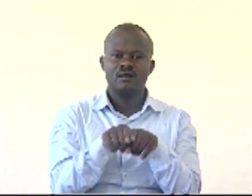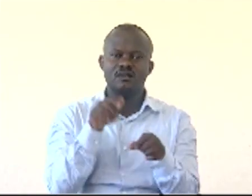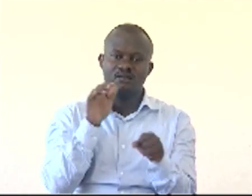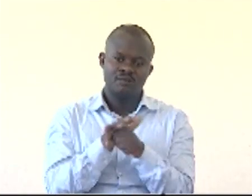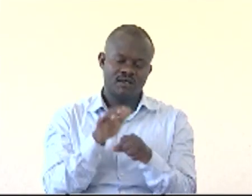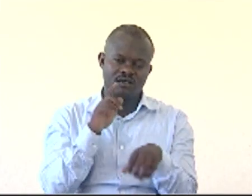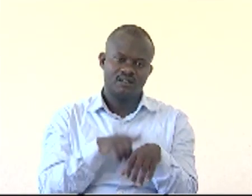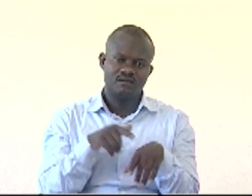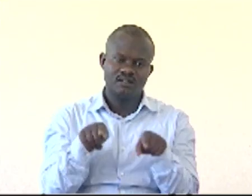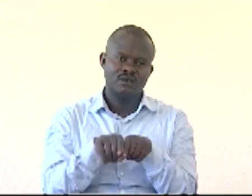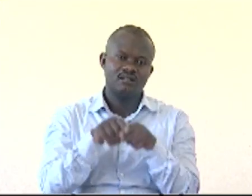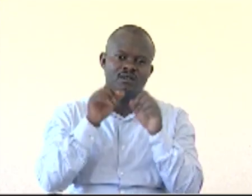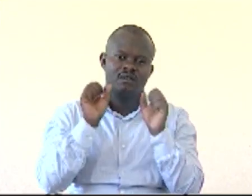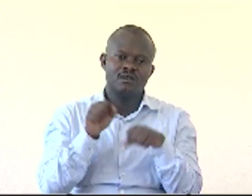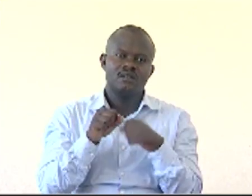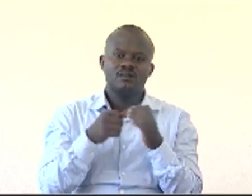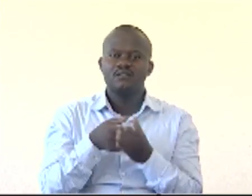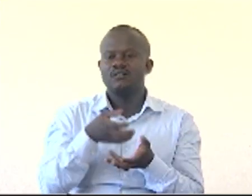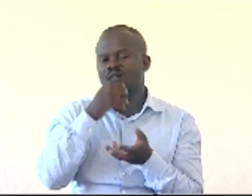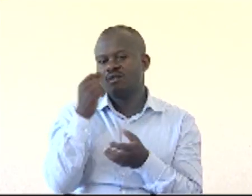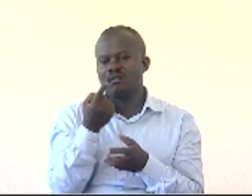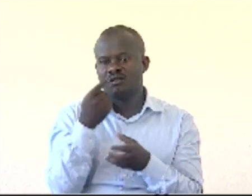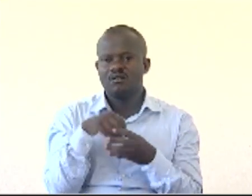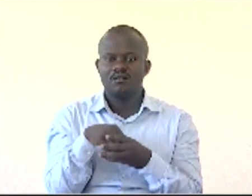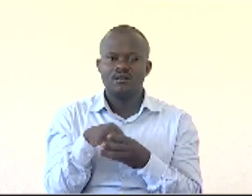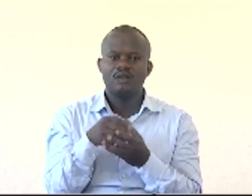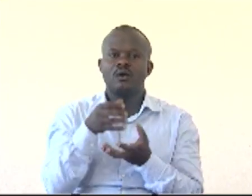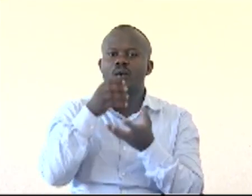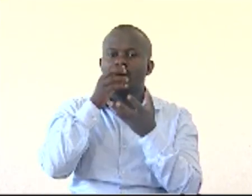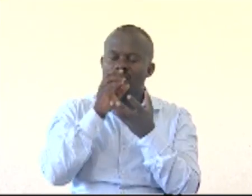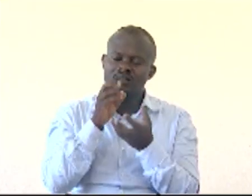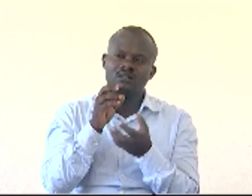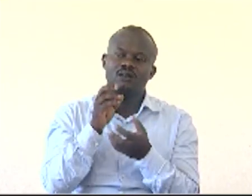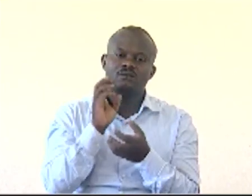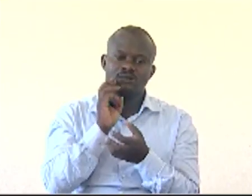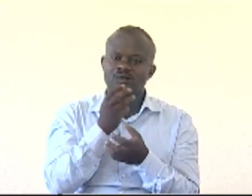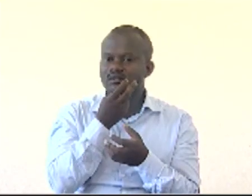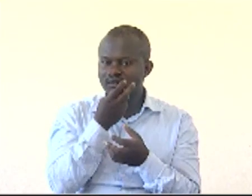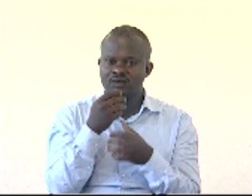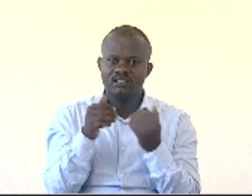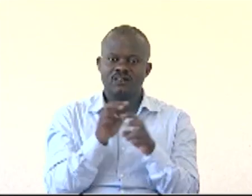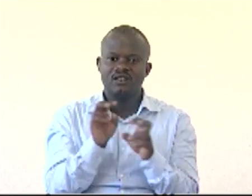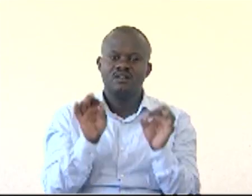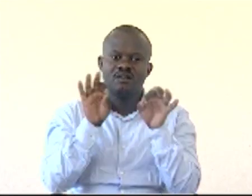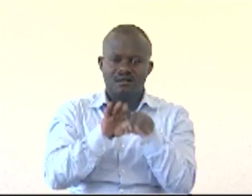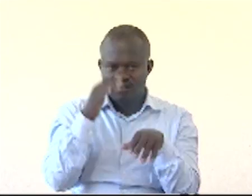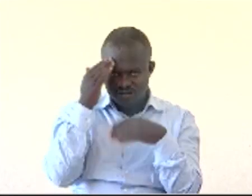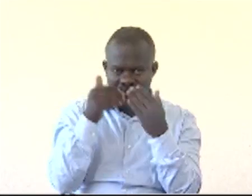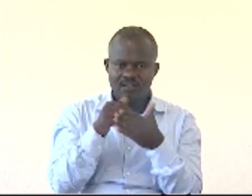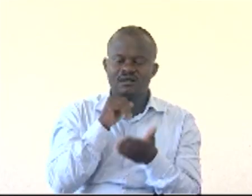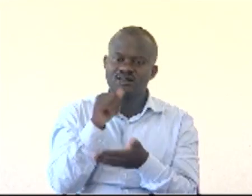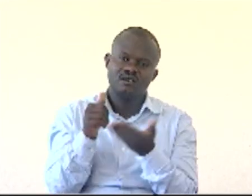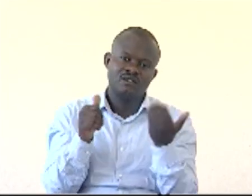as possible. Drink only bottled or boiled water. Boiled water is very important because it is